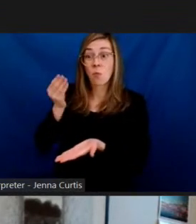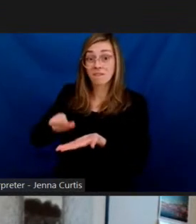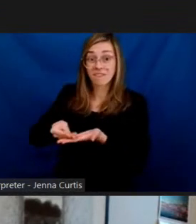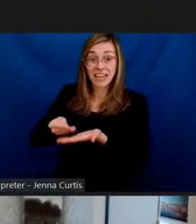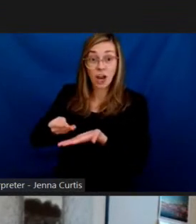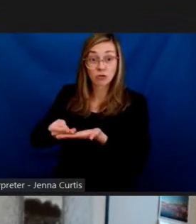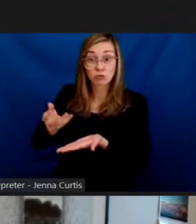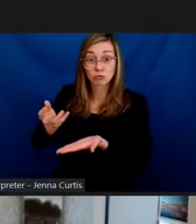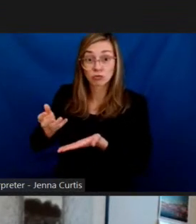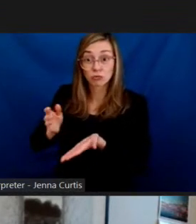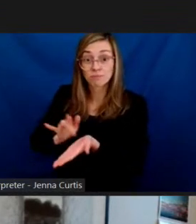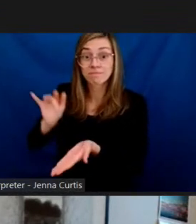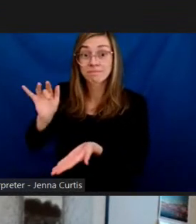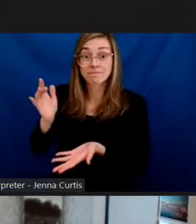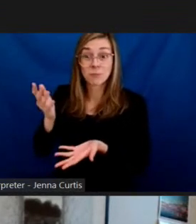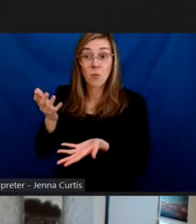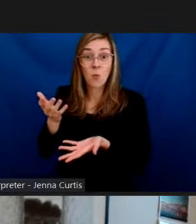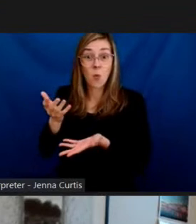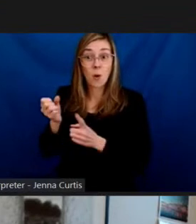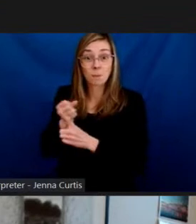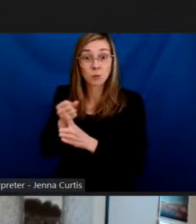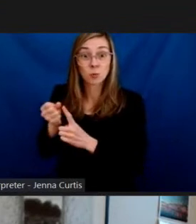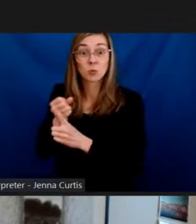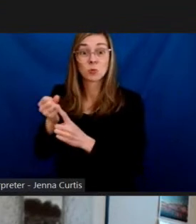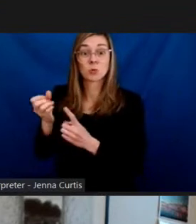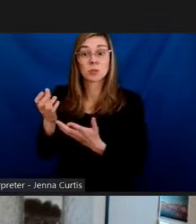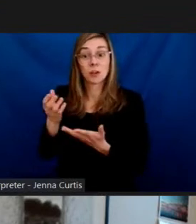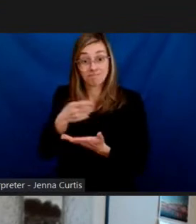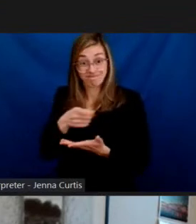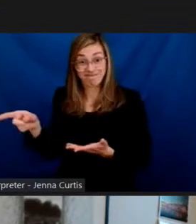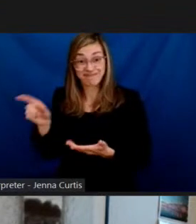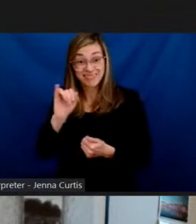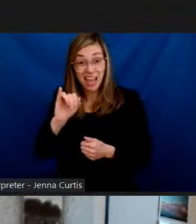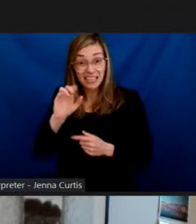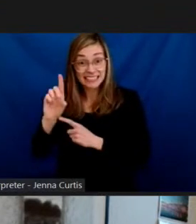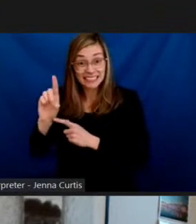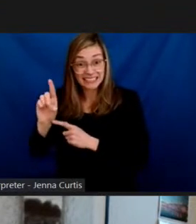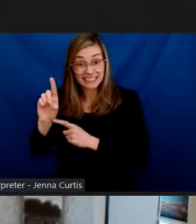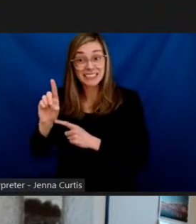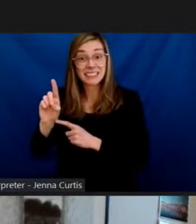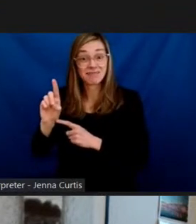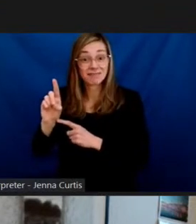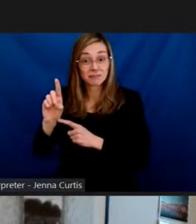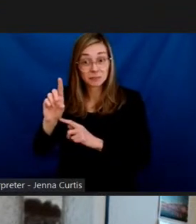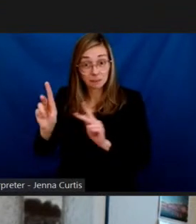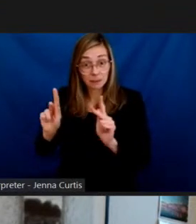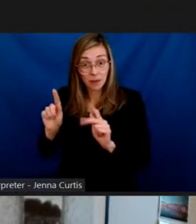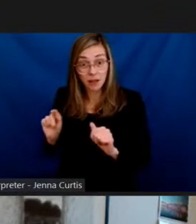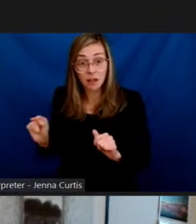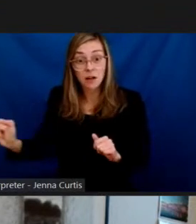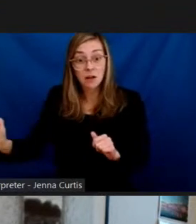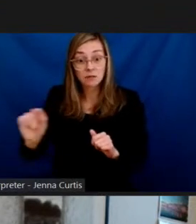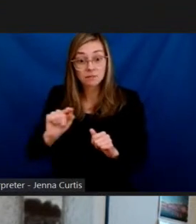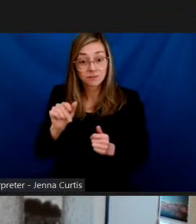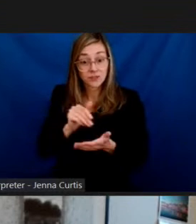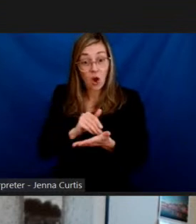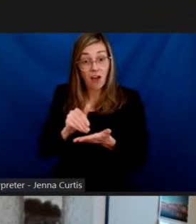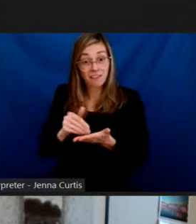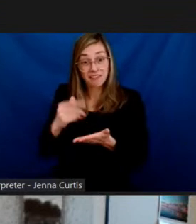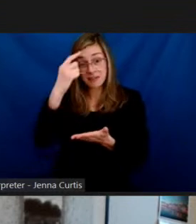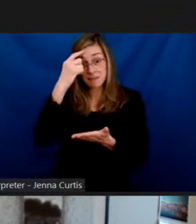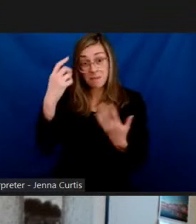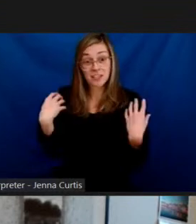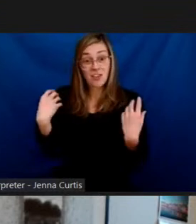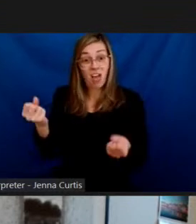with their diagnosis of an intellectual and developmental disability, oftentimes their mental health diagnosis is